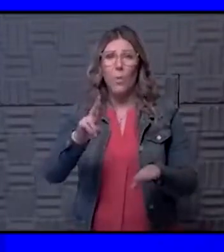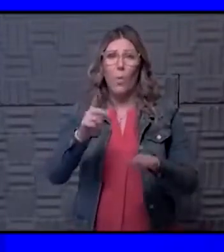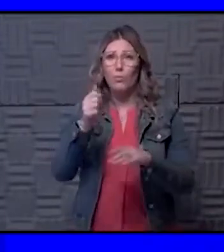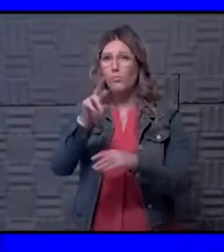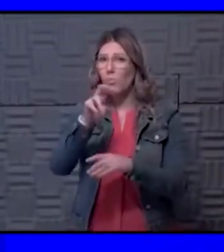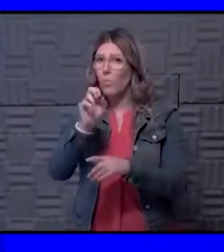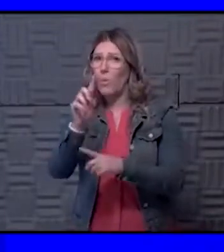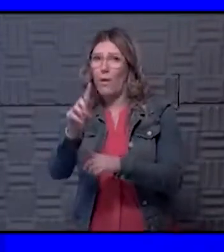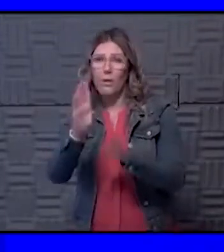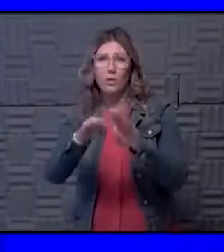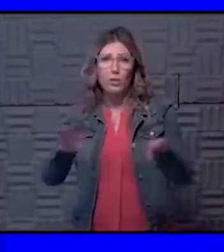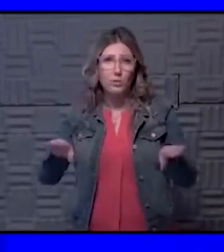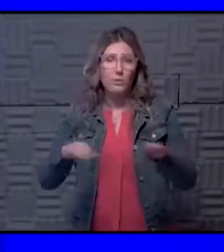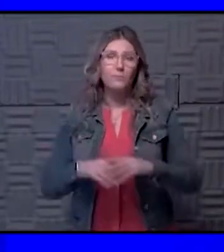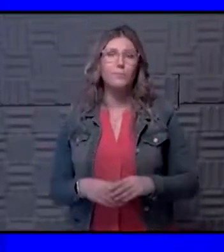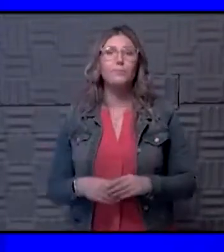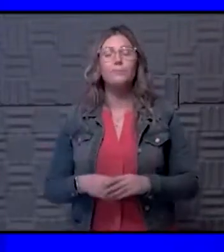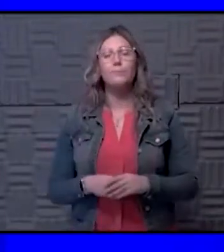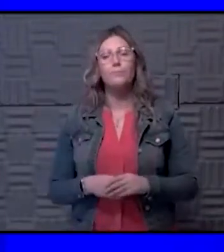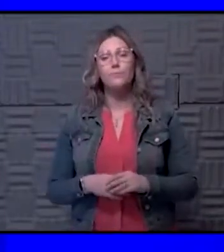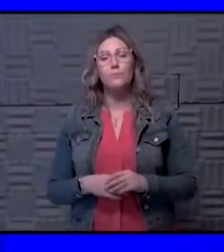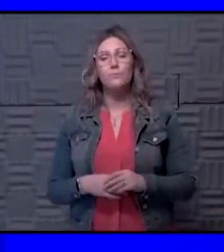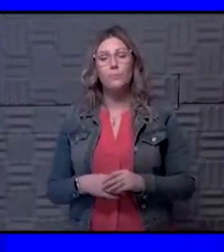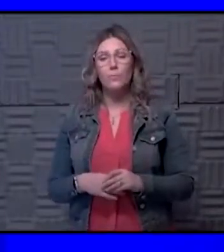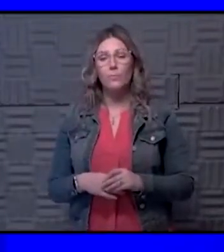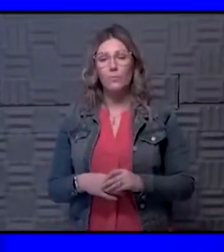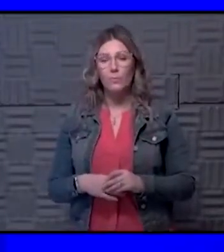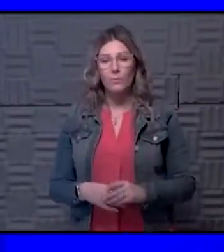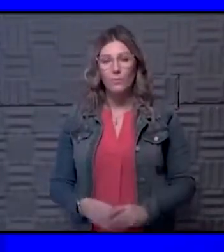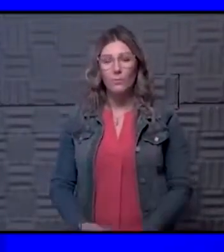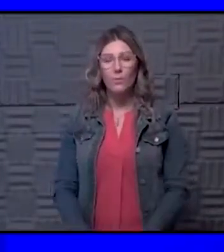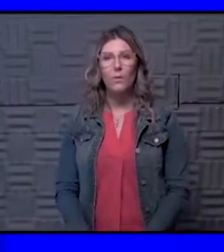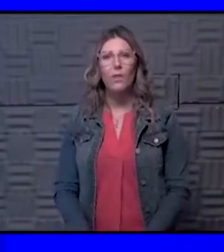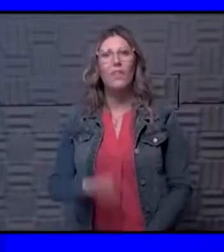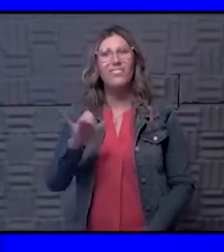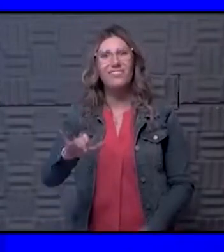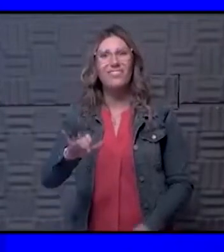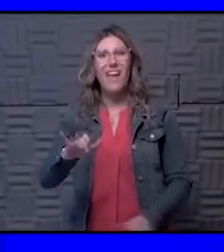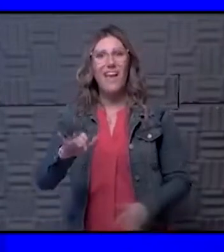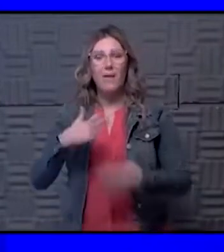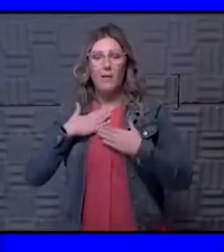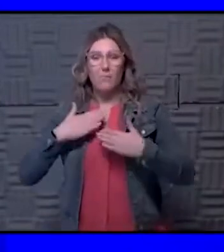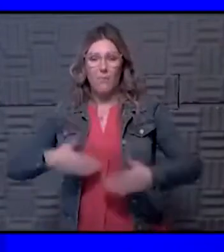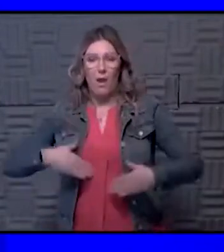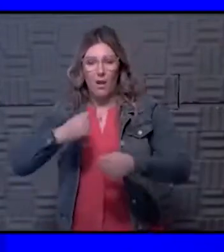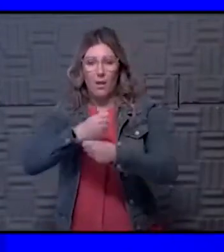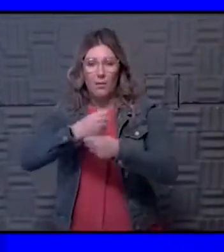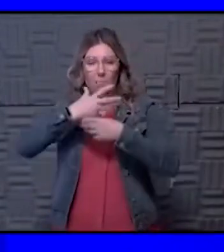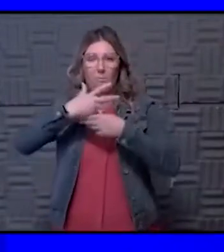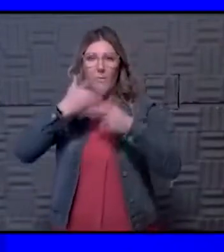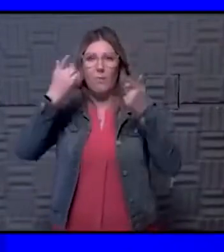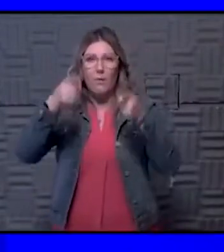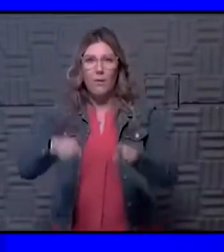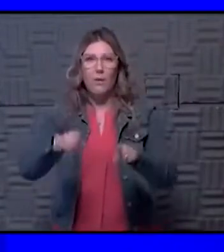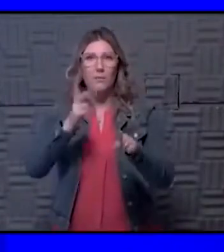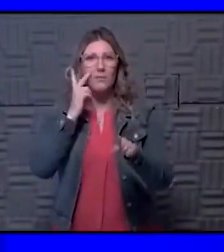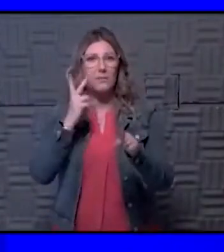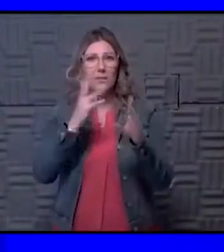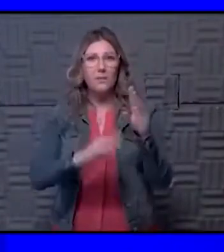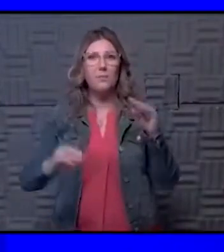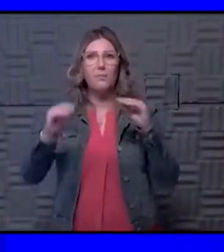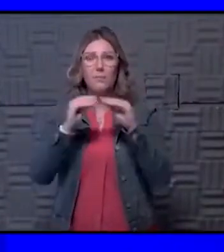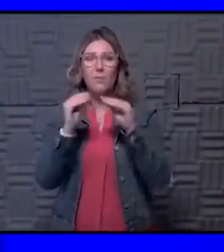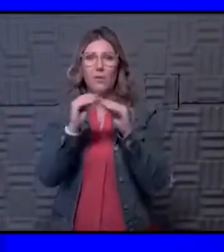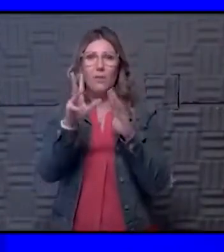So we know that that inflammatory process does happen. We know that they were seeing more, and I think that is just